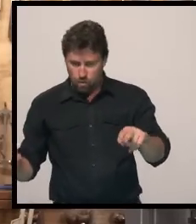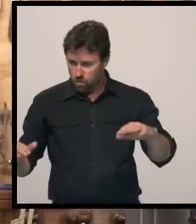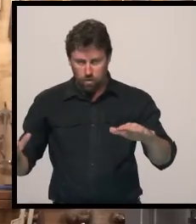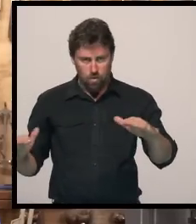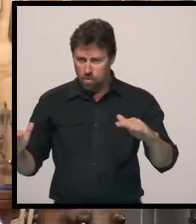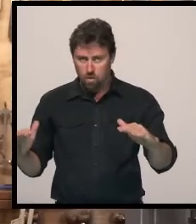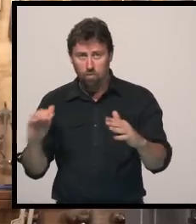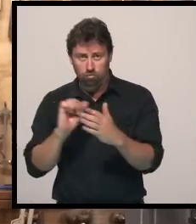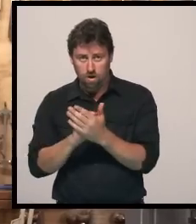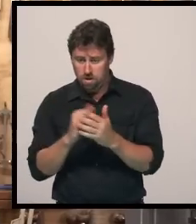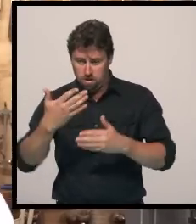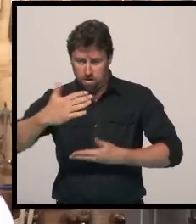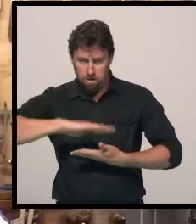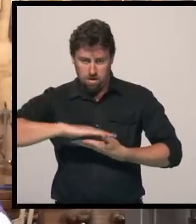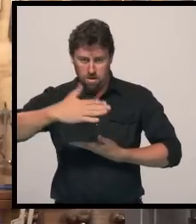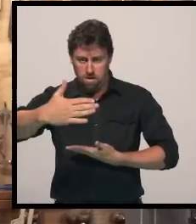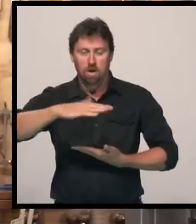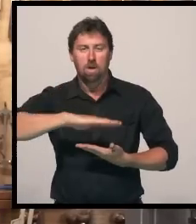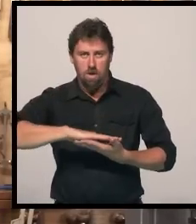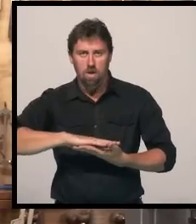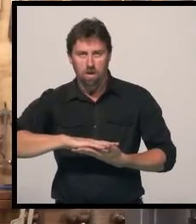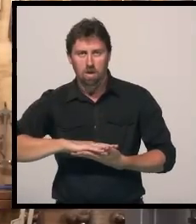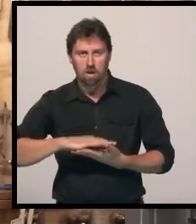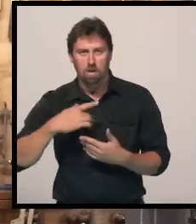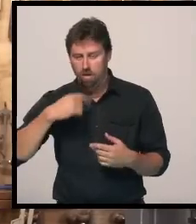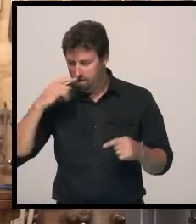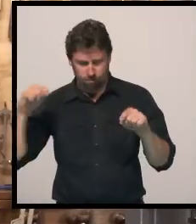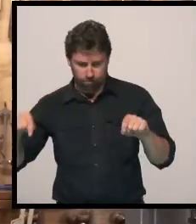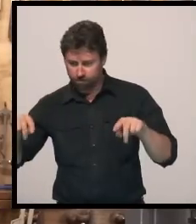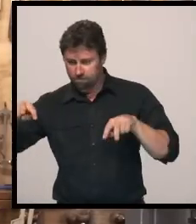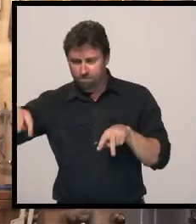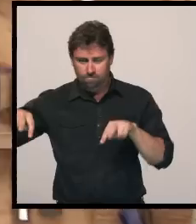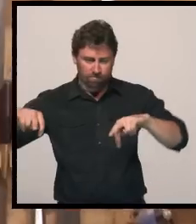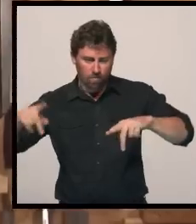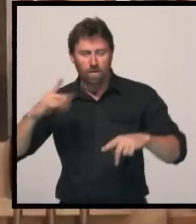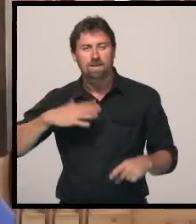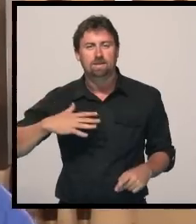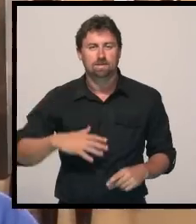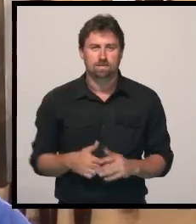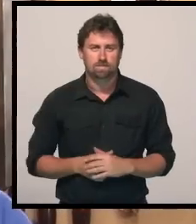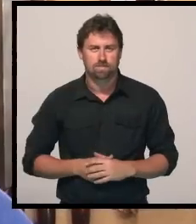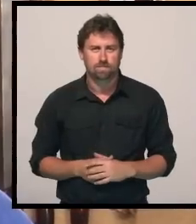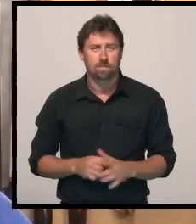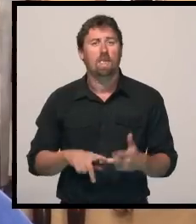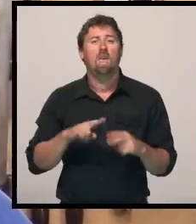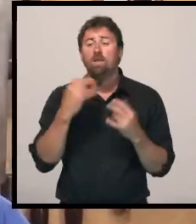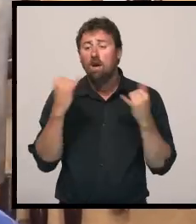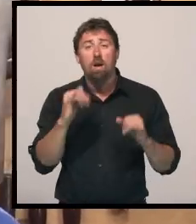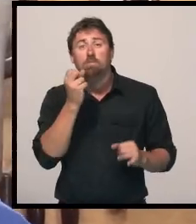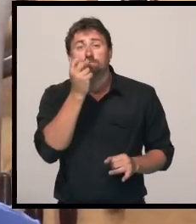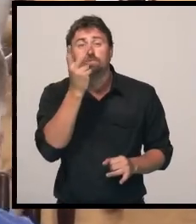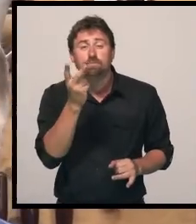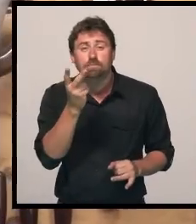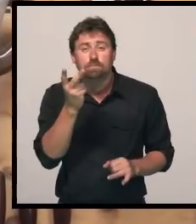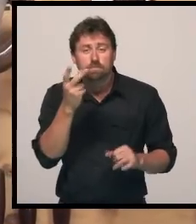I'm out, I've still got the luxury of two new holes that I can use later on. And if by chance you do make a mistake